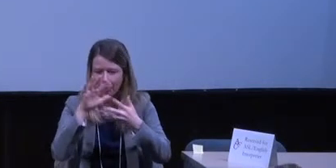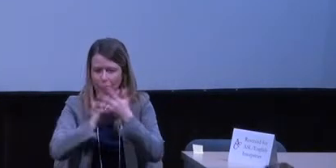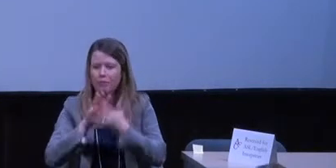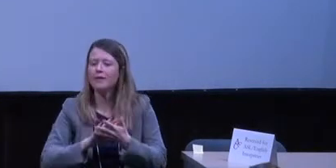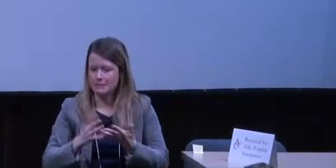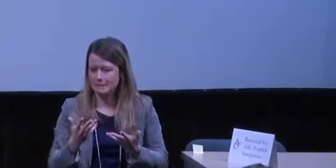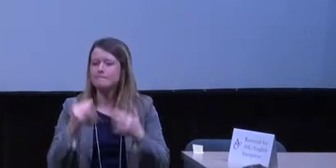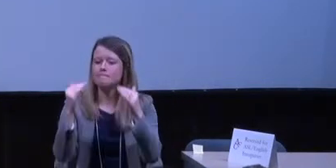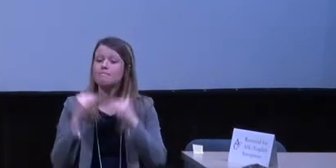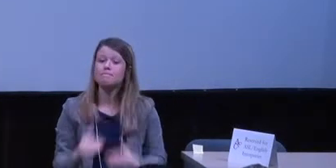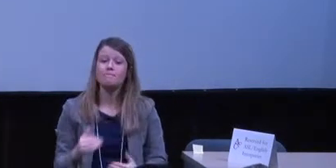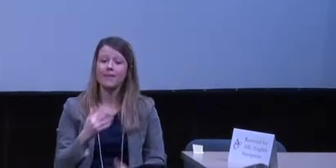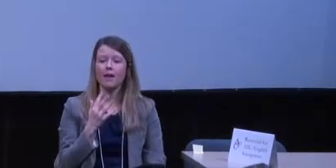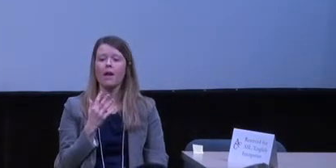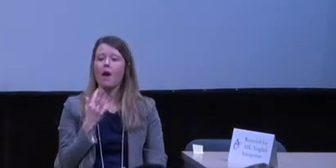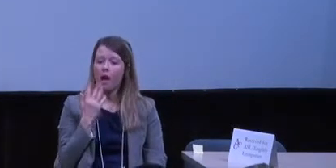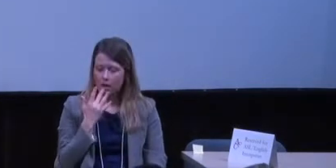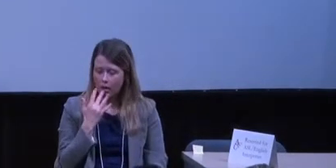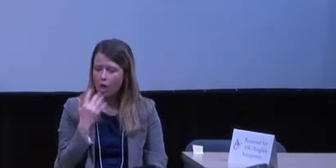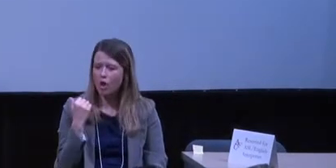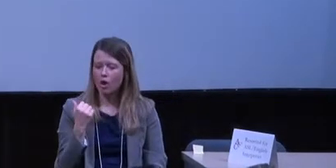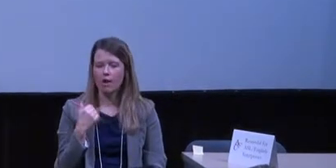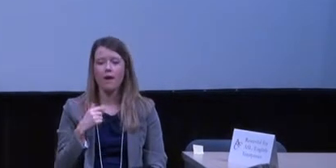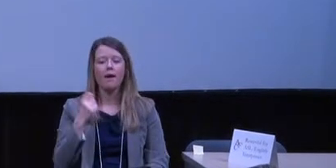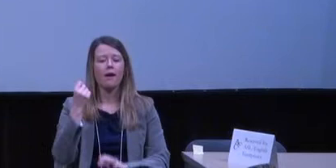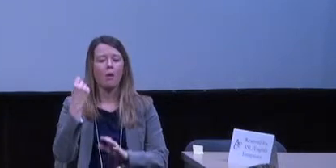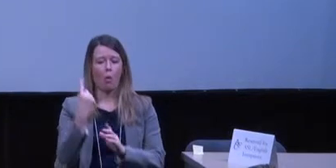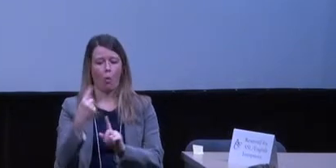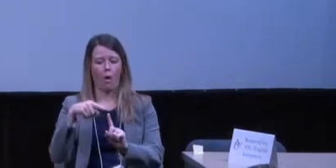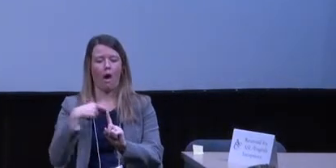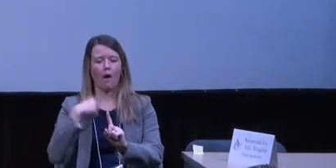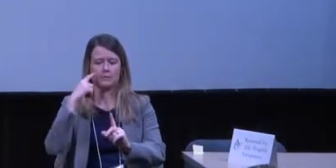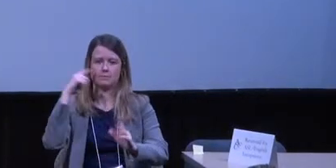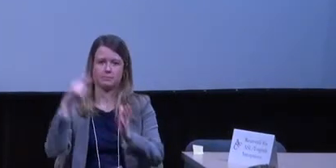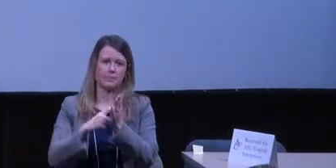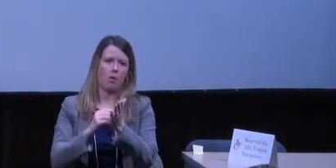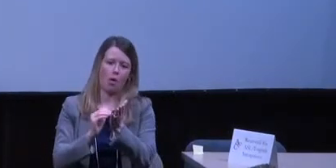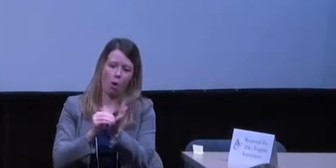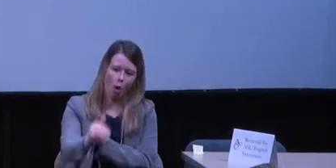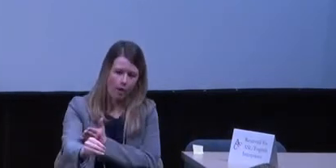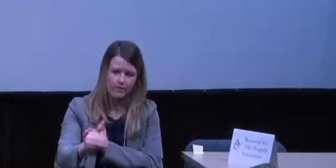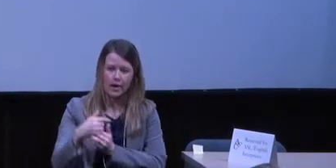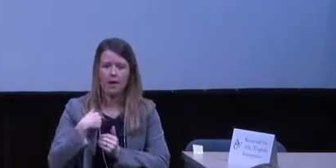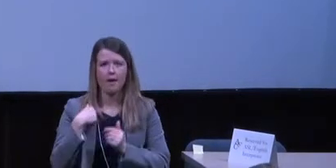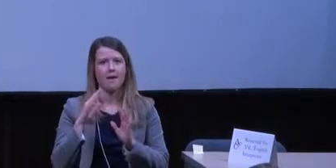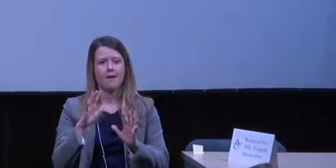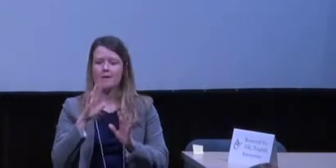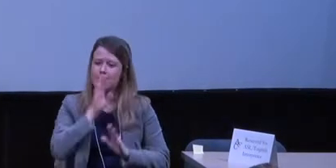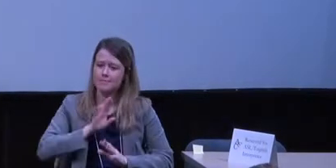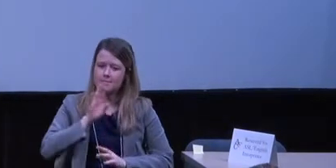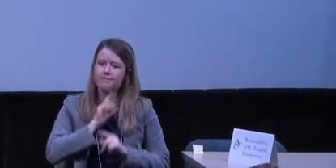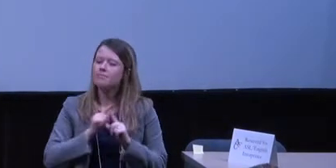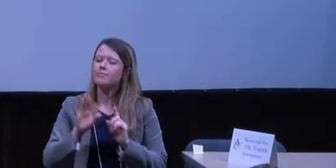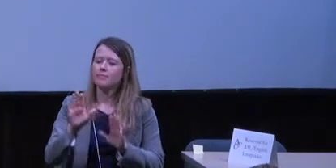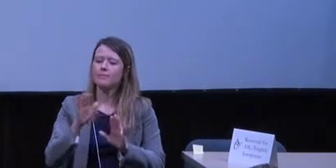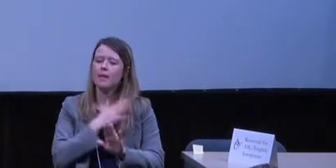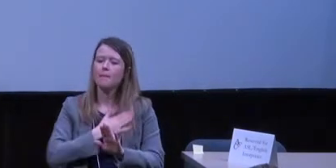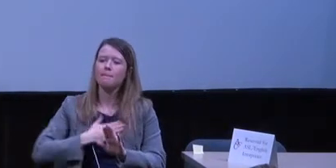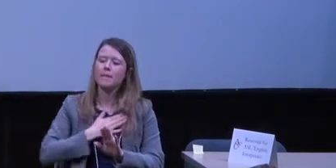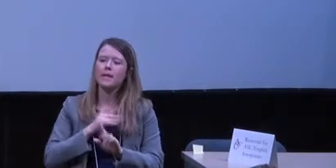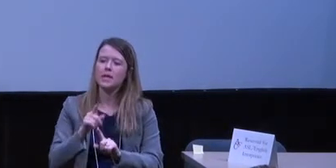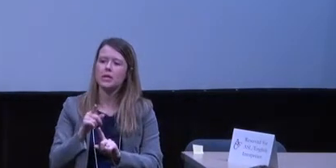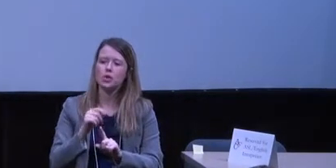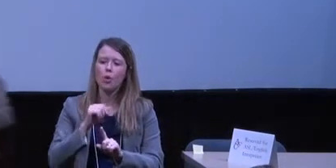Color. I see this a lot. It drives me a little bit batty, but don't indicate